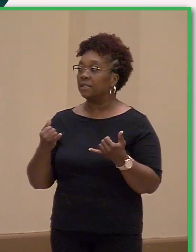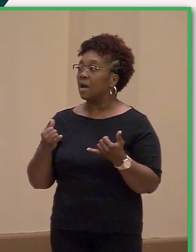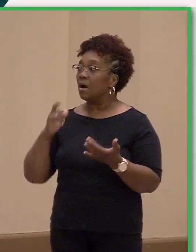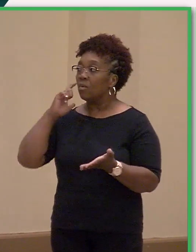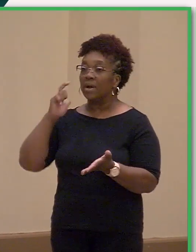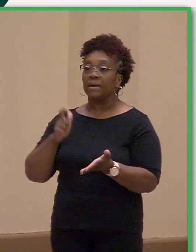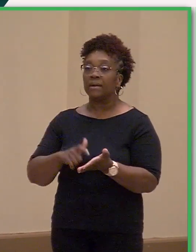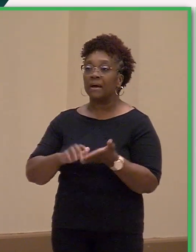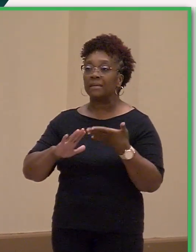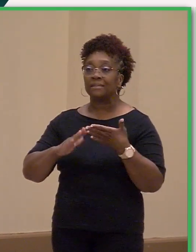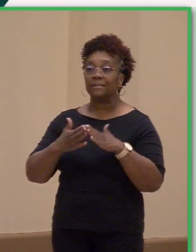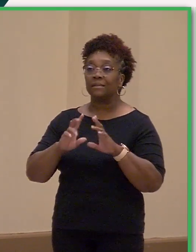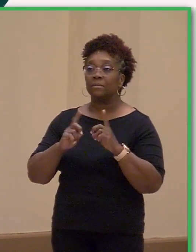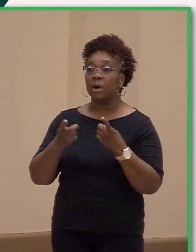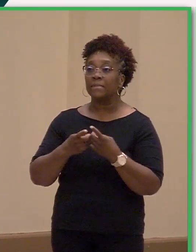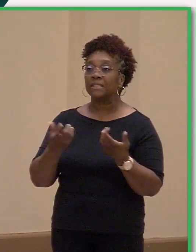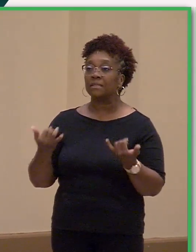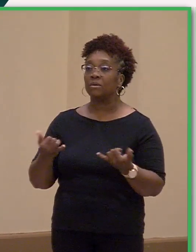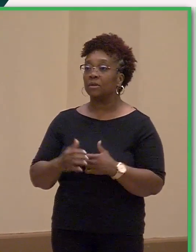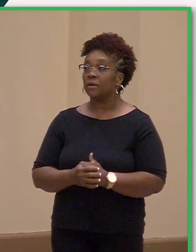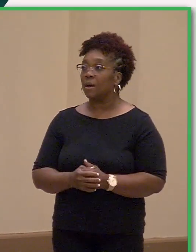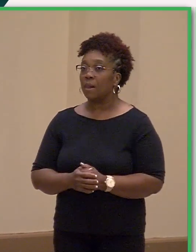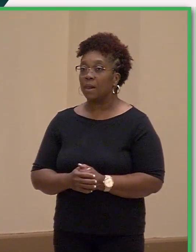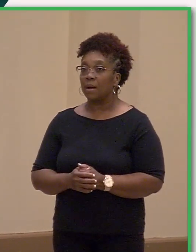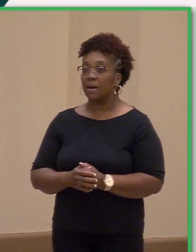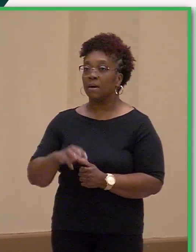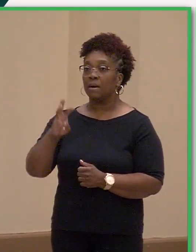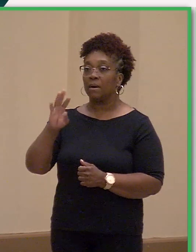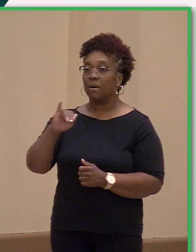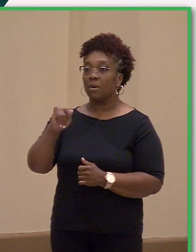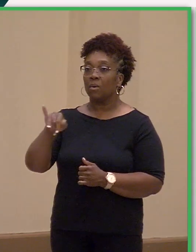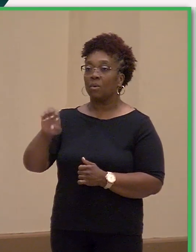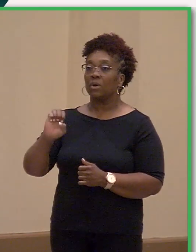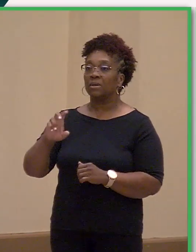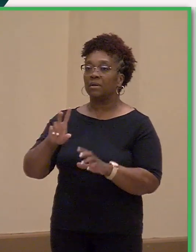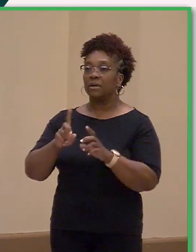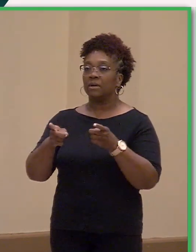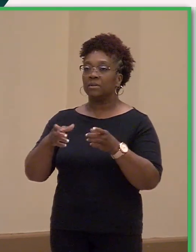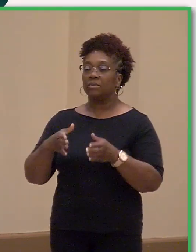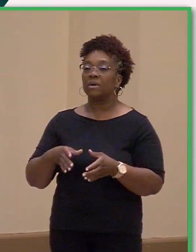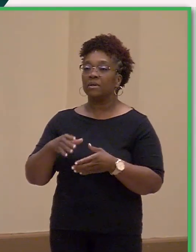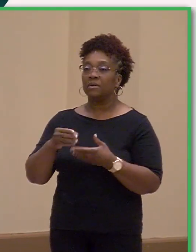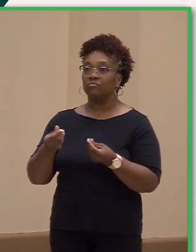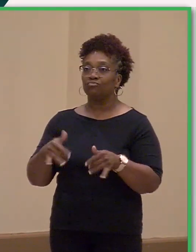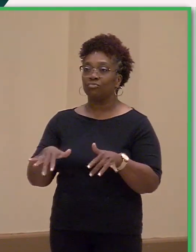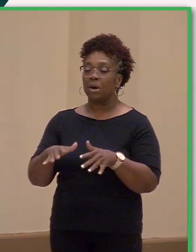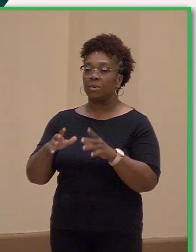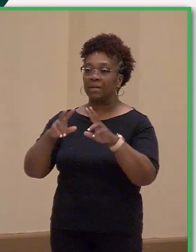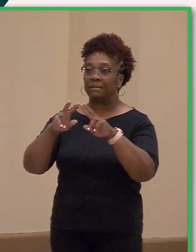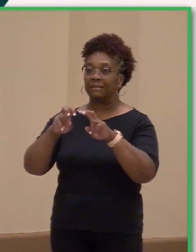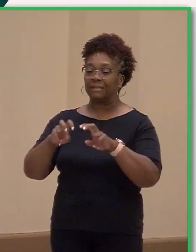of city departments. Moving down all the regular departments as the board will view.